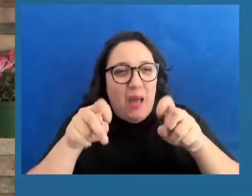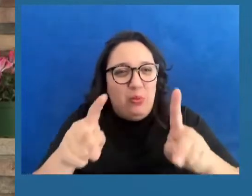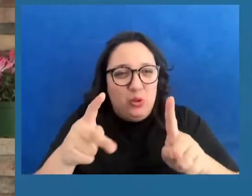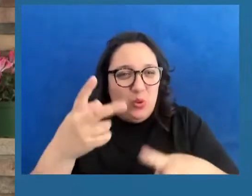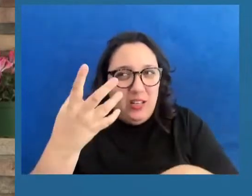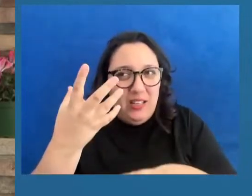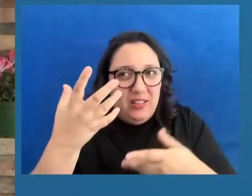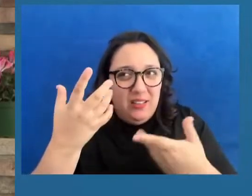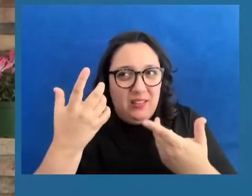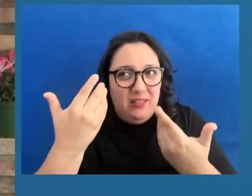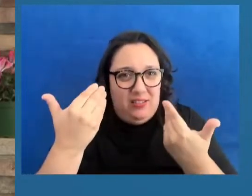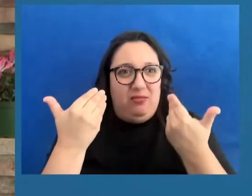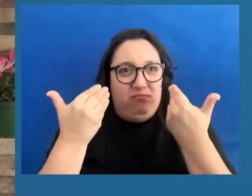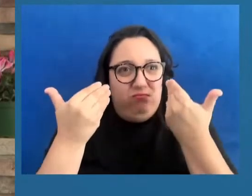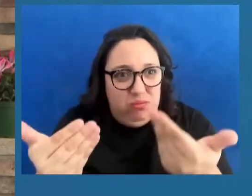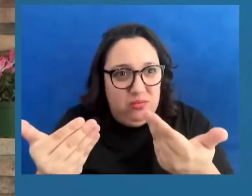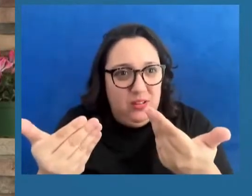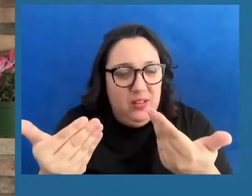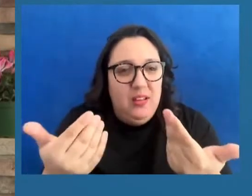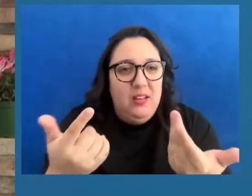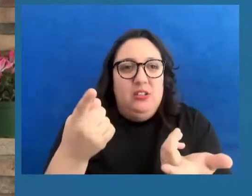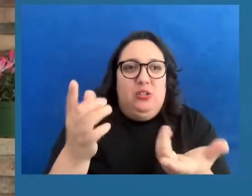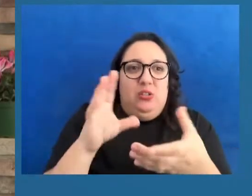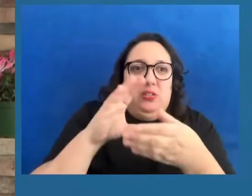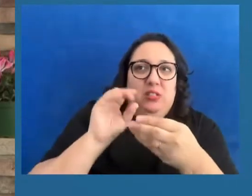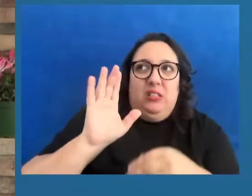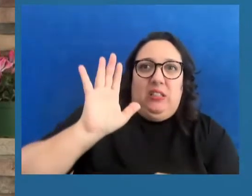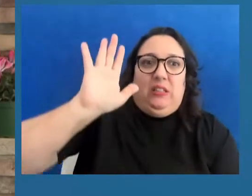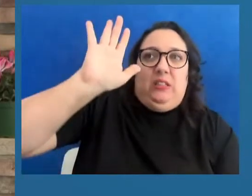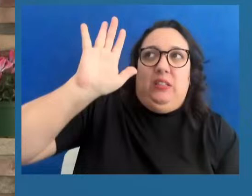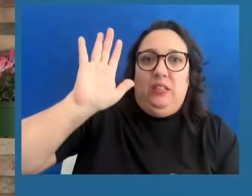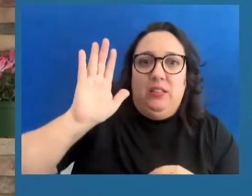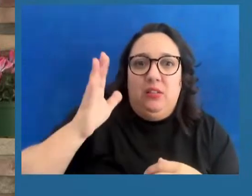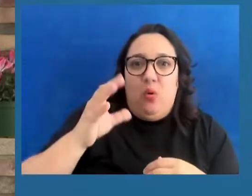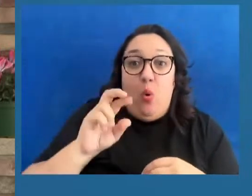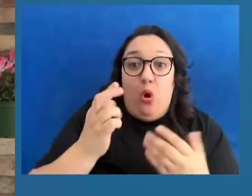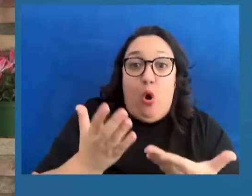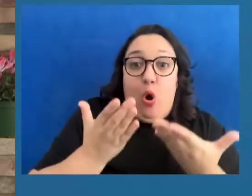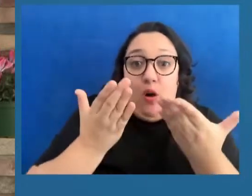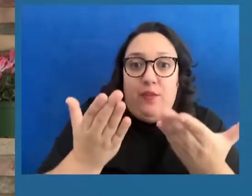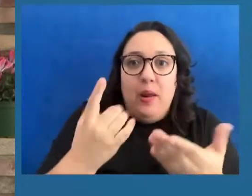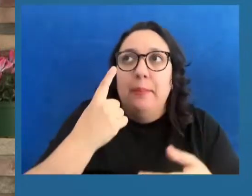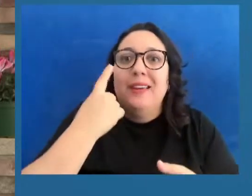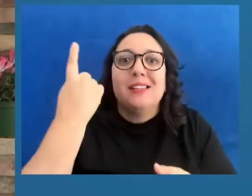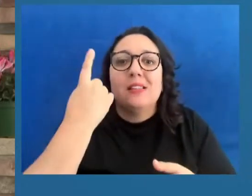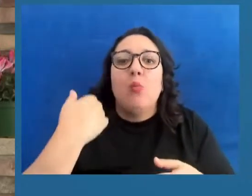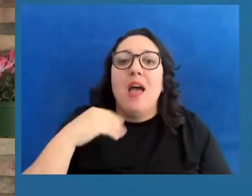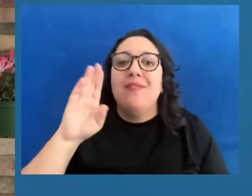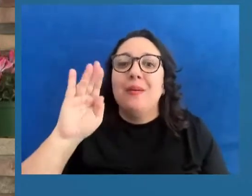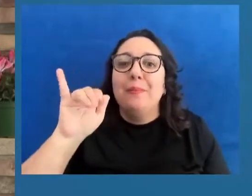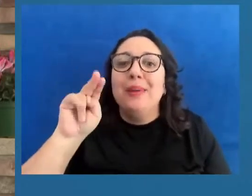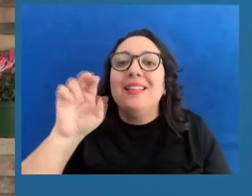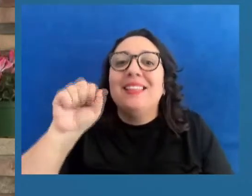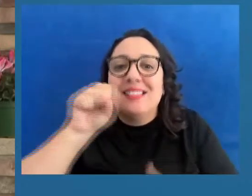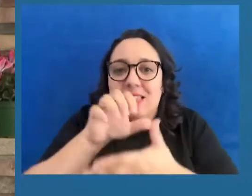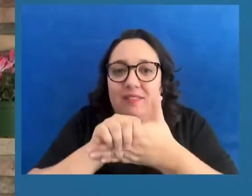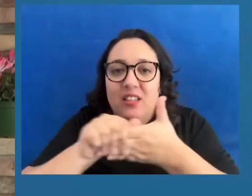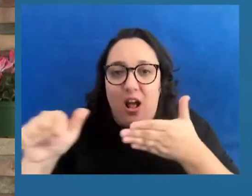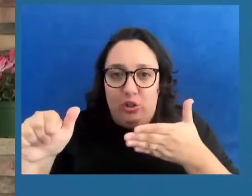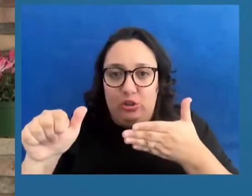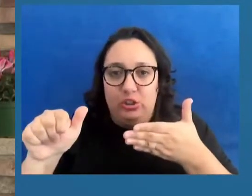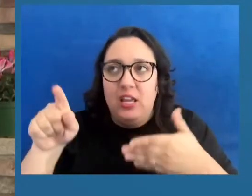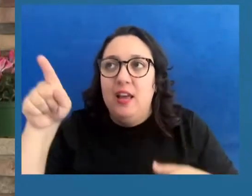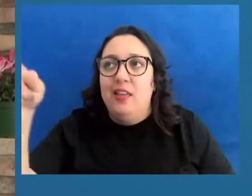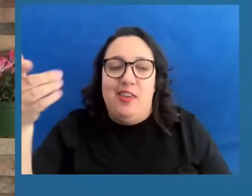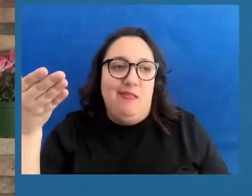even get the opportunity to raise your voice or make an offer because you have someone with billions of dollars coming in and taking off